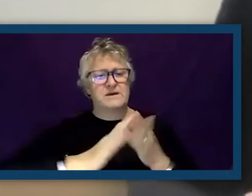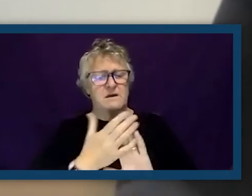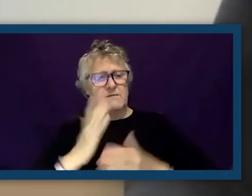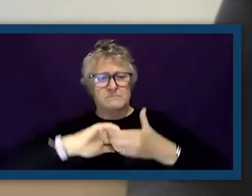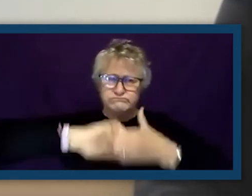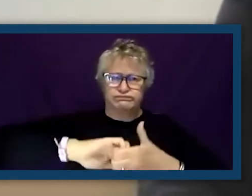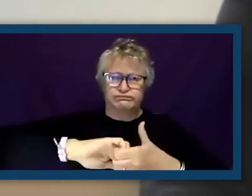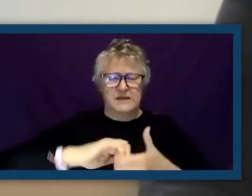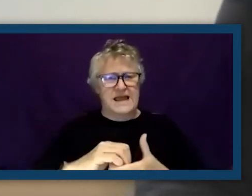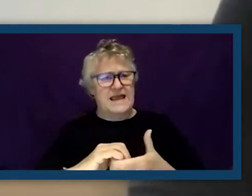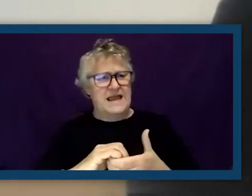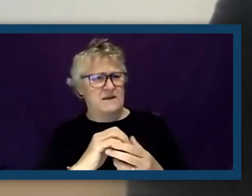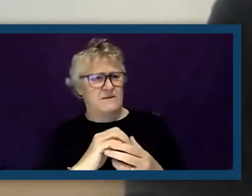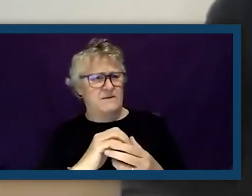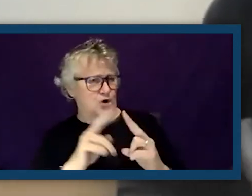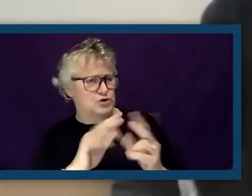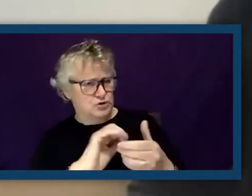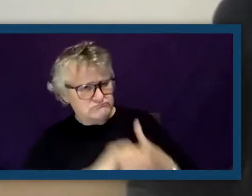communities?